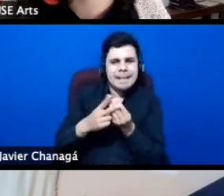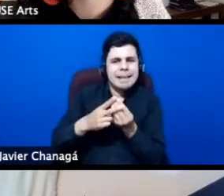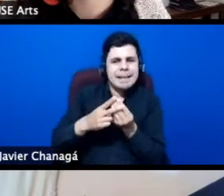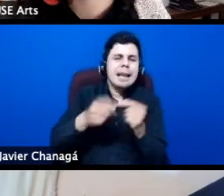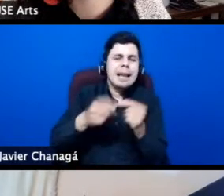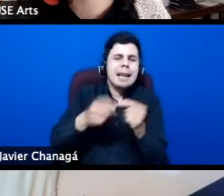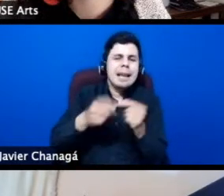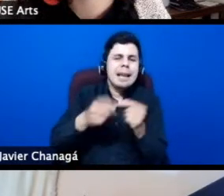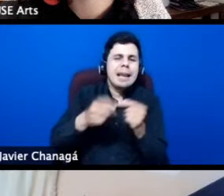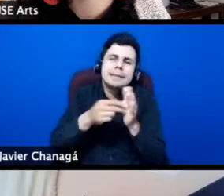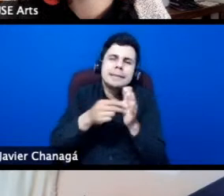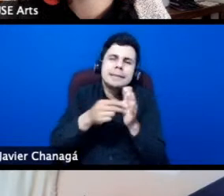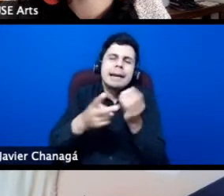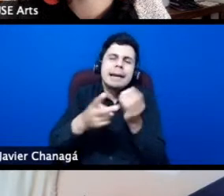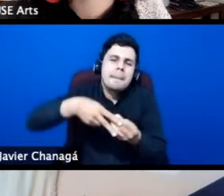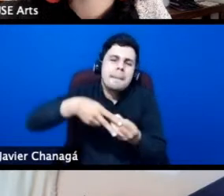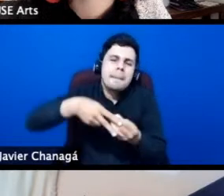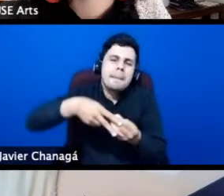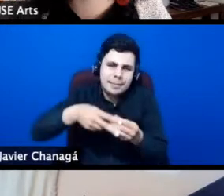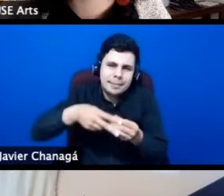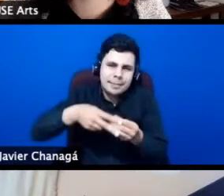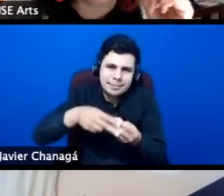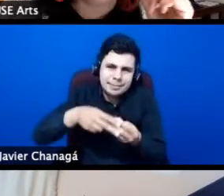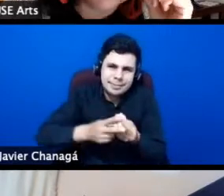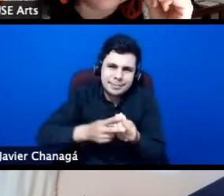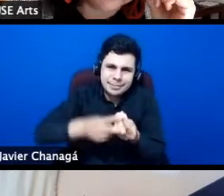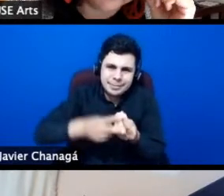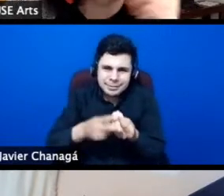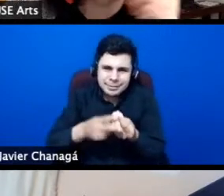completo de desigualdad e inequidad.